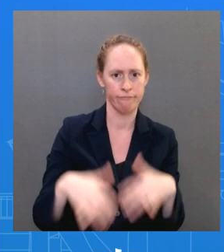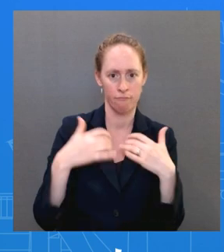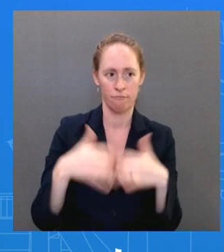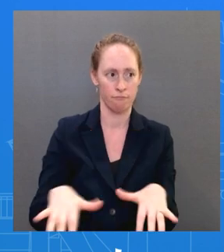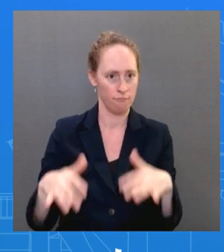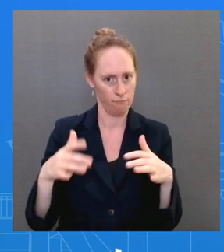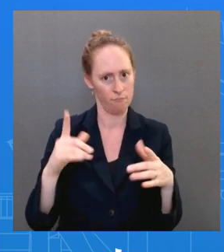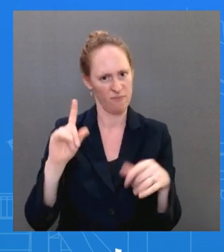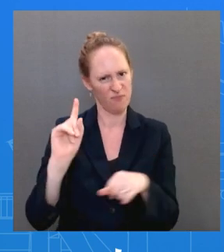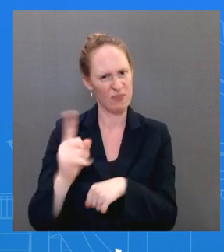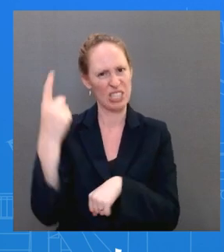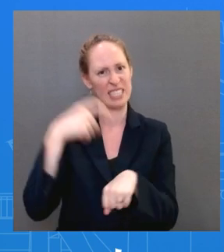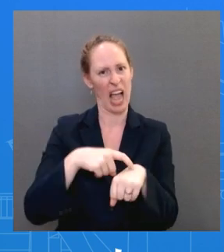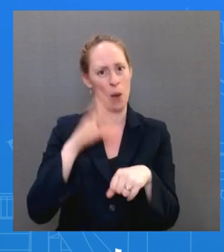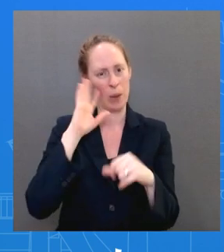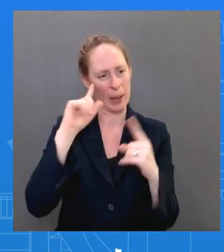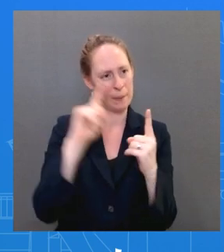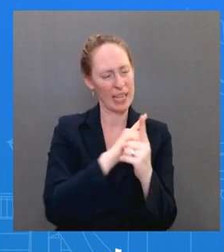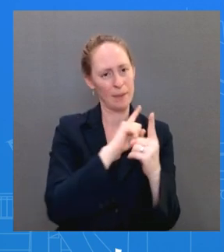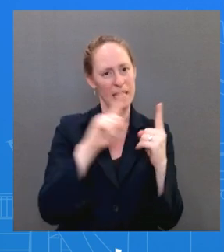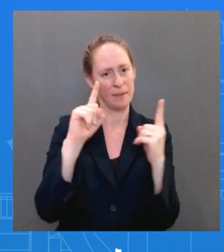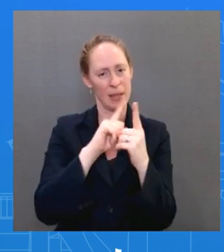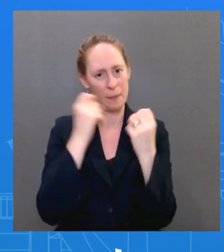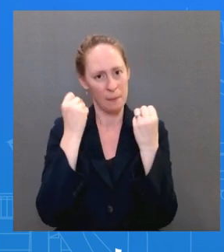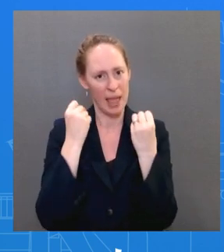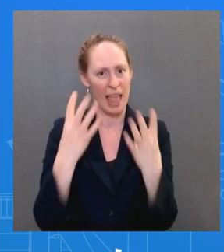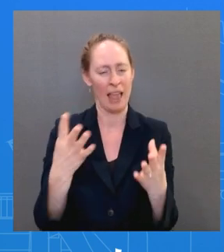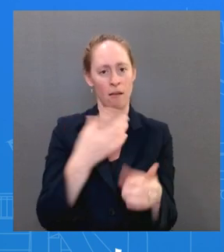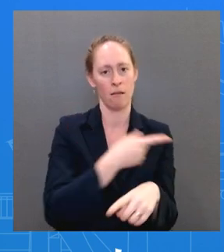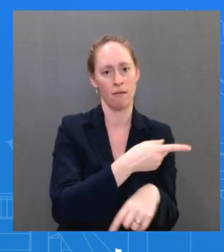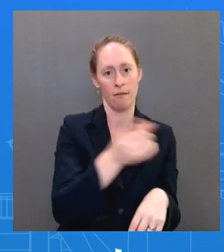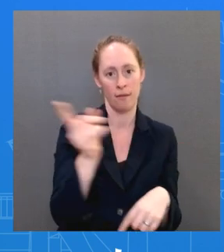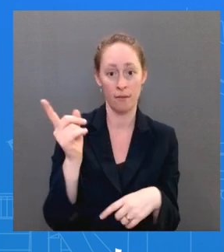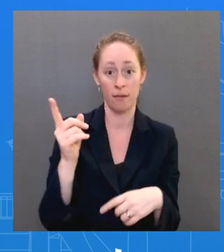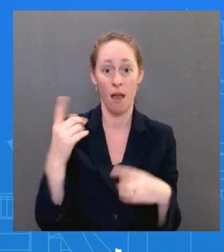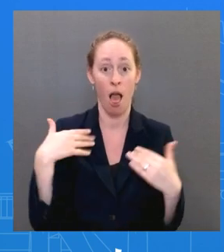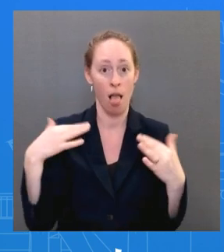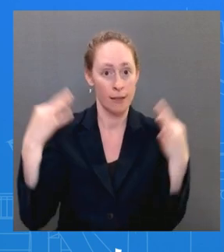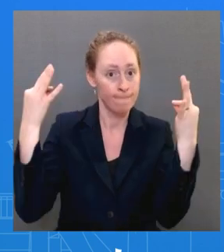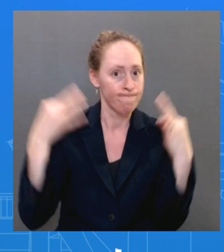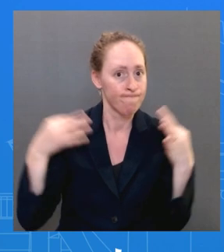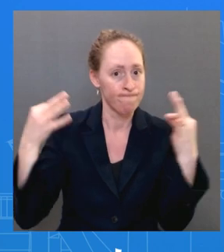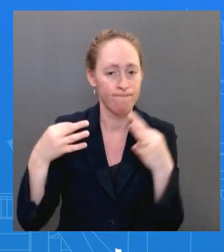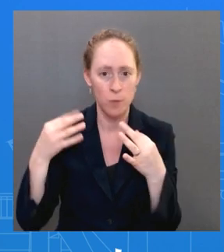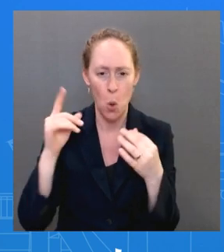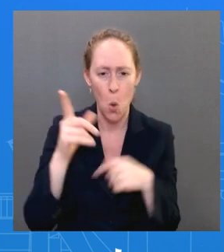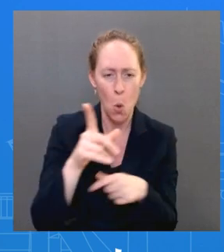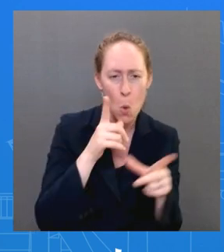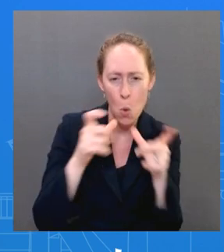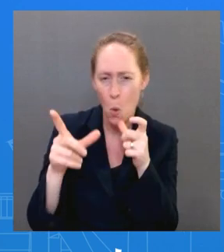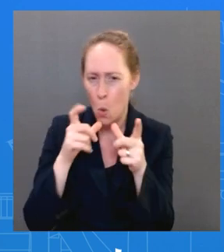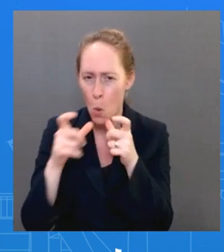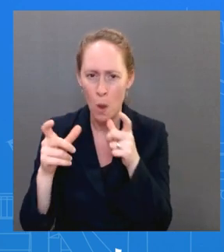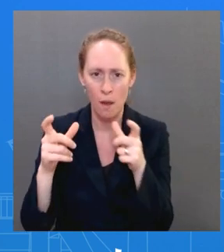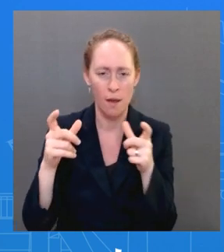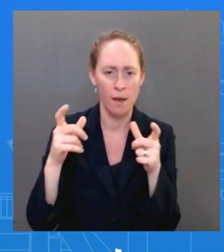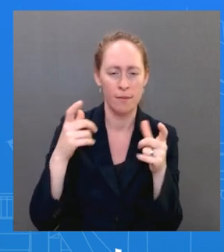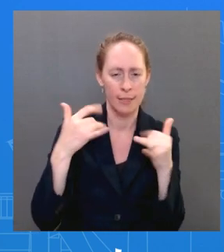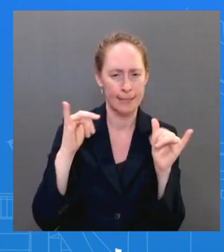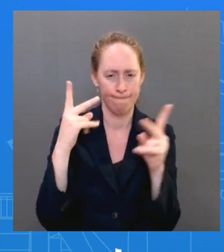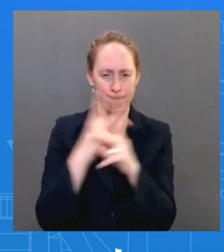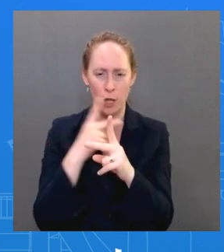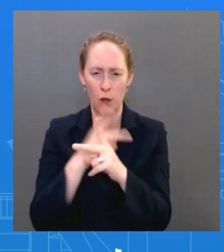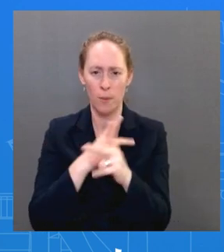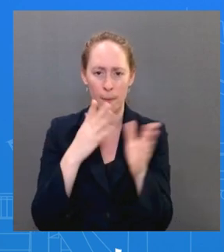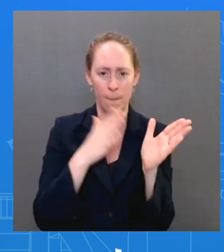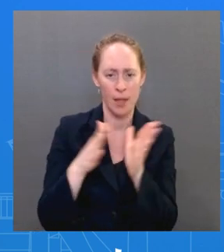don't have more details to share at this time on who was invited and the process and what's going to be on the agenda. As you imagine, there's still a